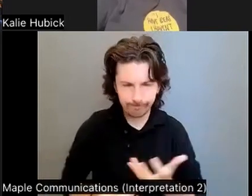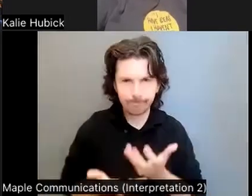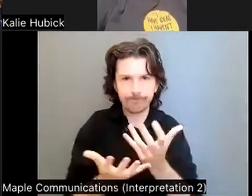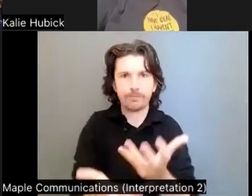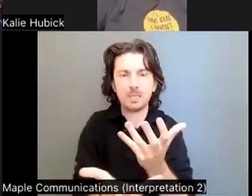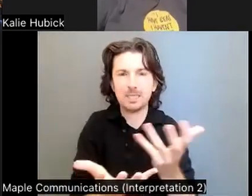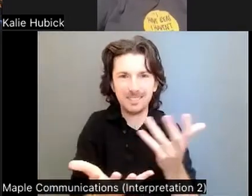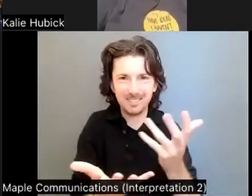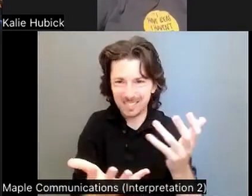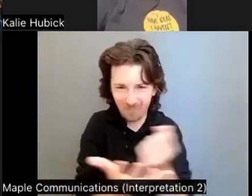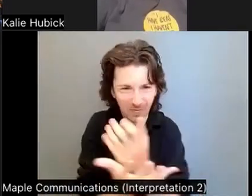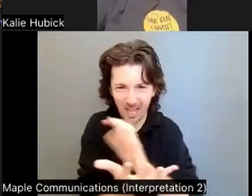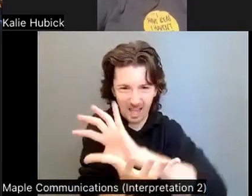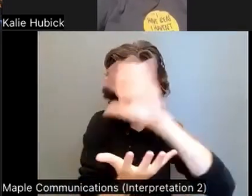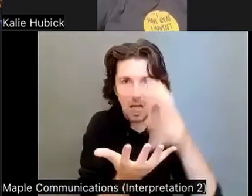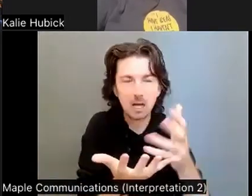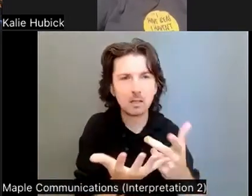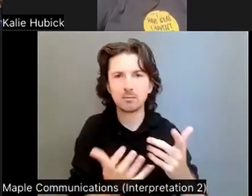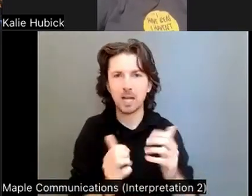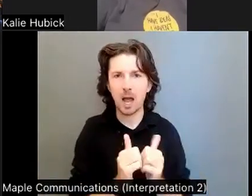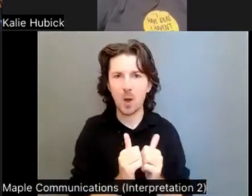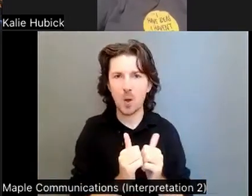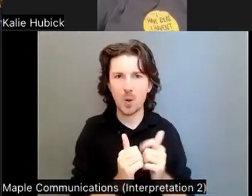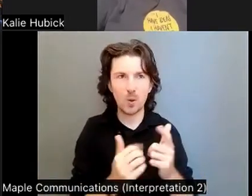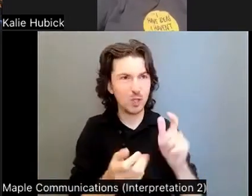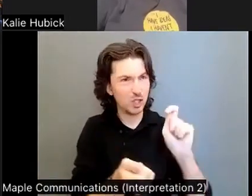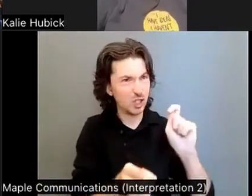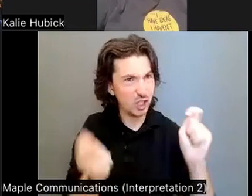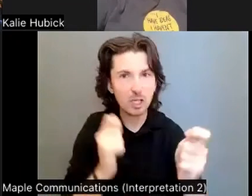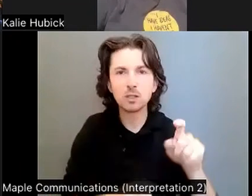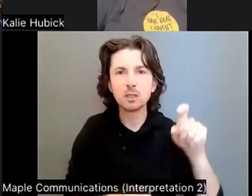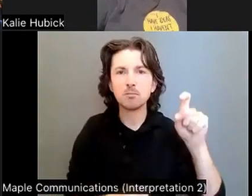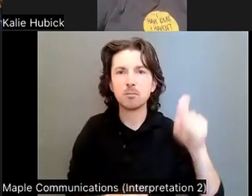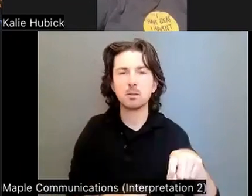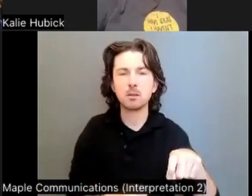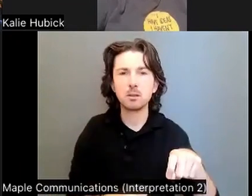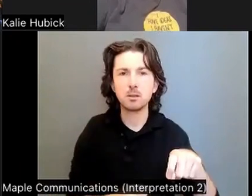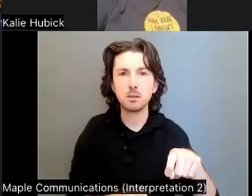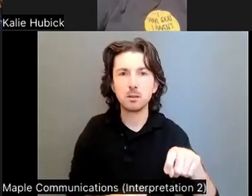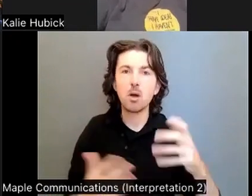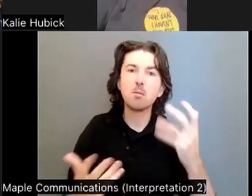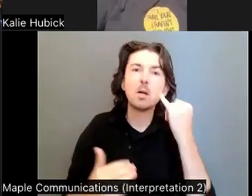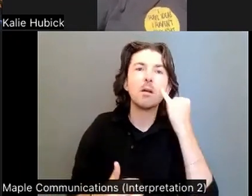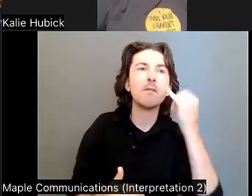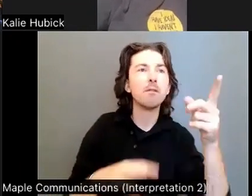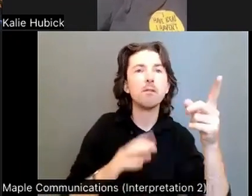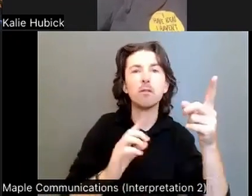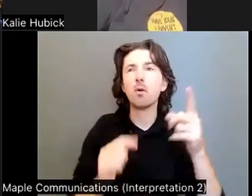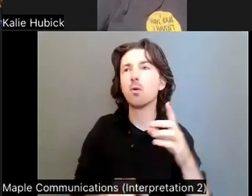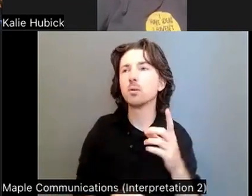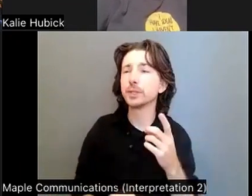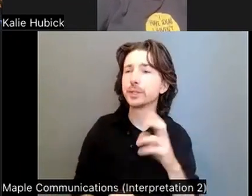Lucia mentioned, like, what if you have a healthcare professional who's saying, you know, patient denies such and such or